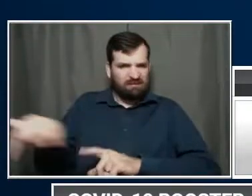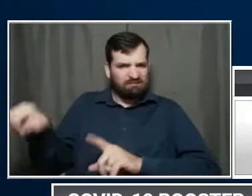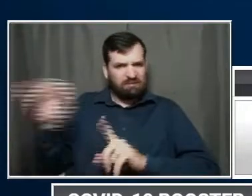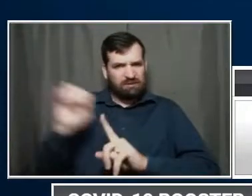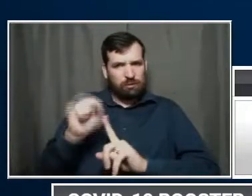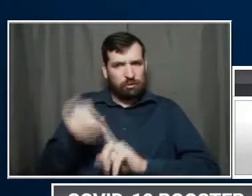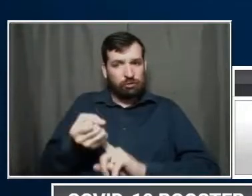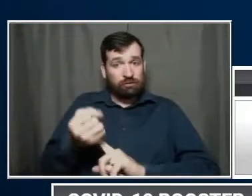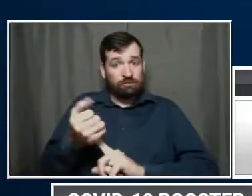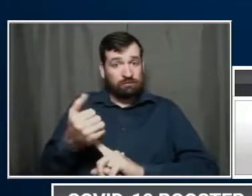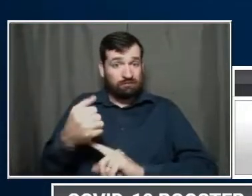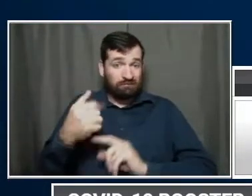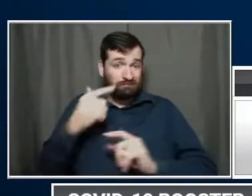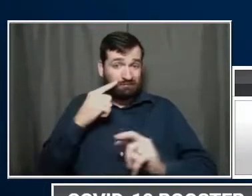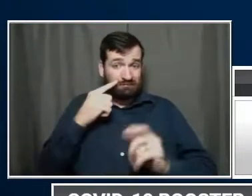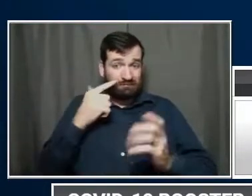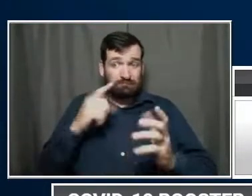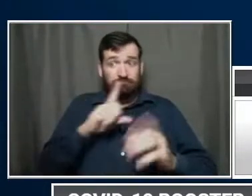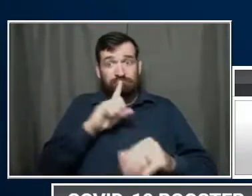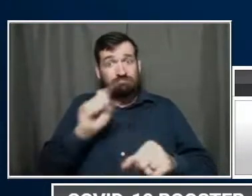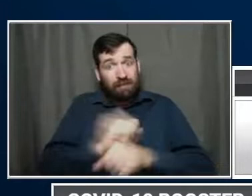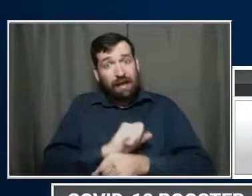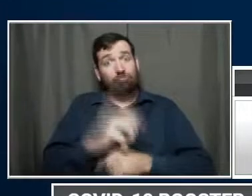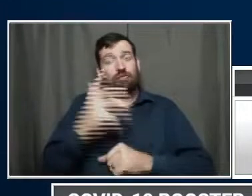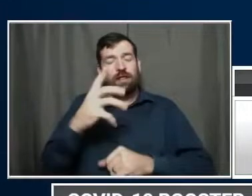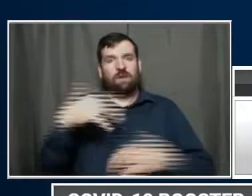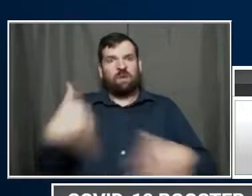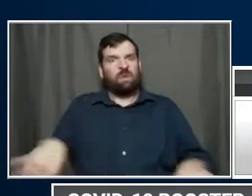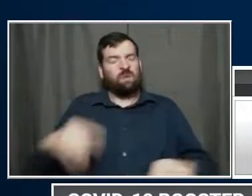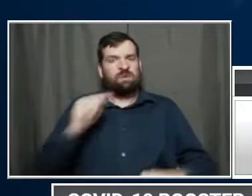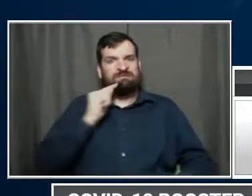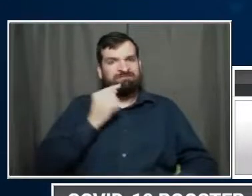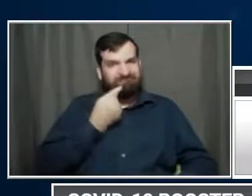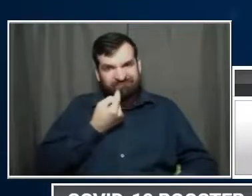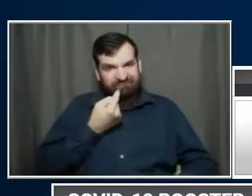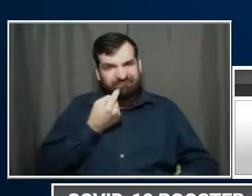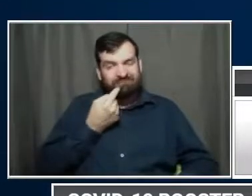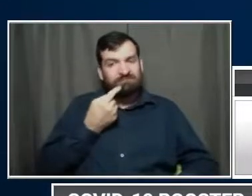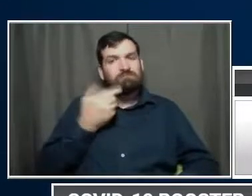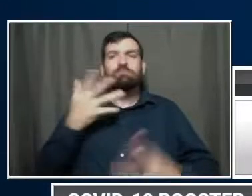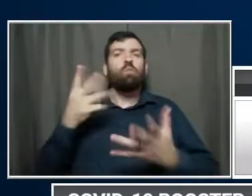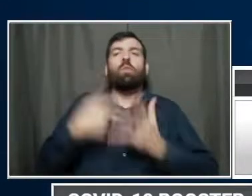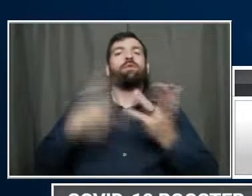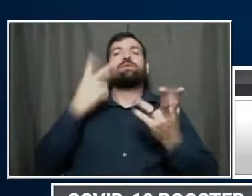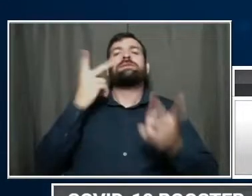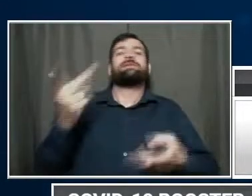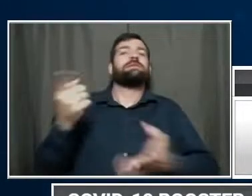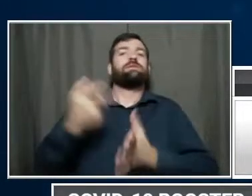we see portrayed in some of those images? Tell us what you see and what you're learning.